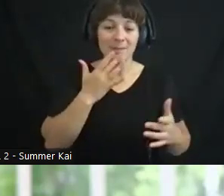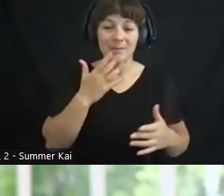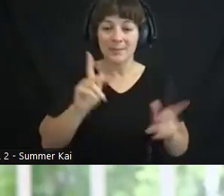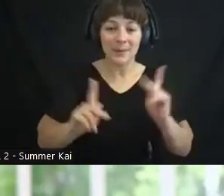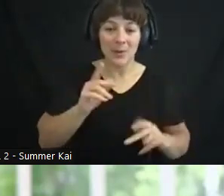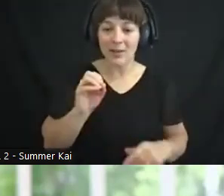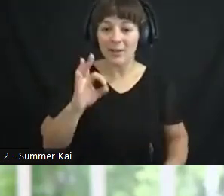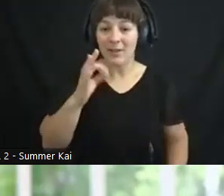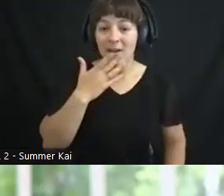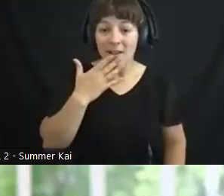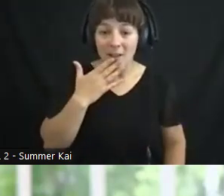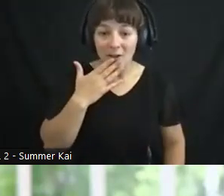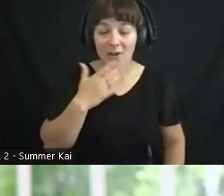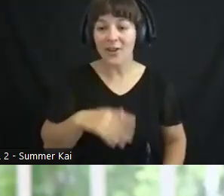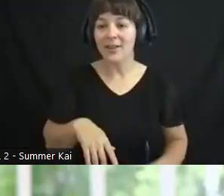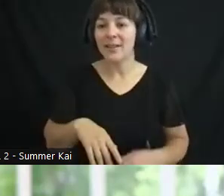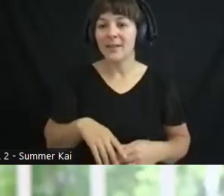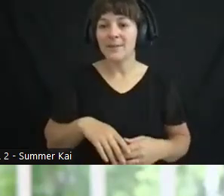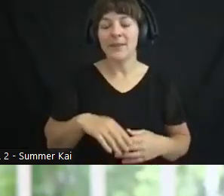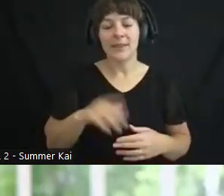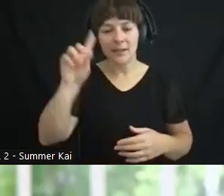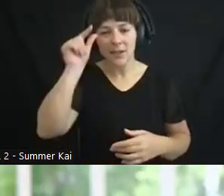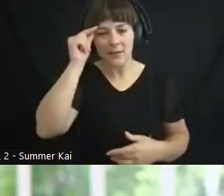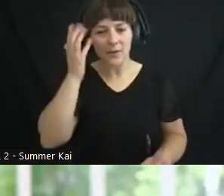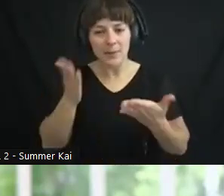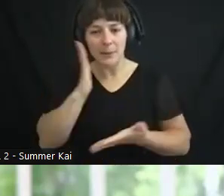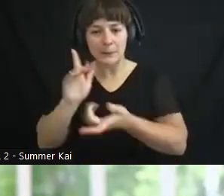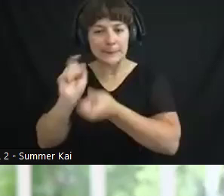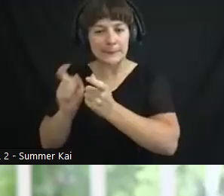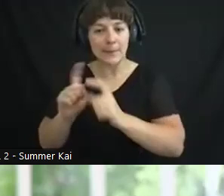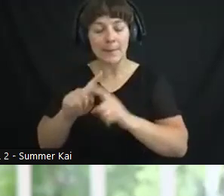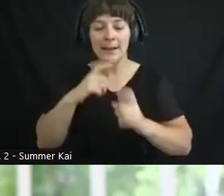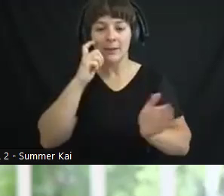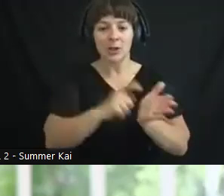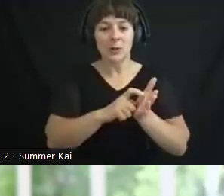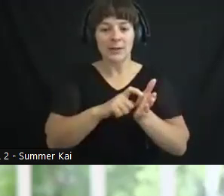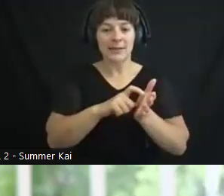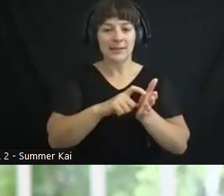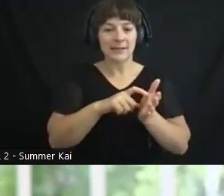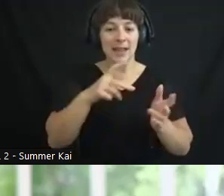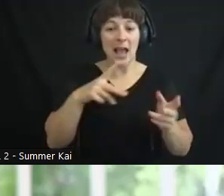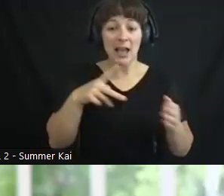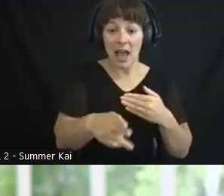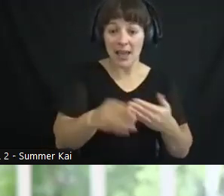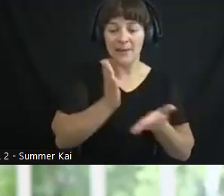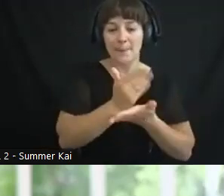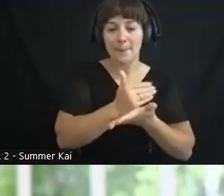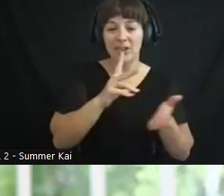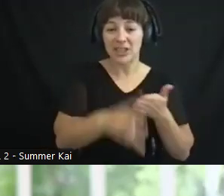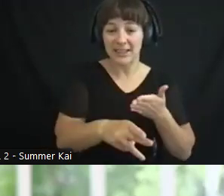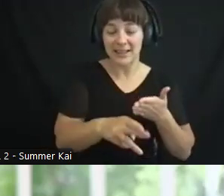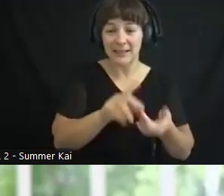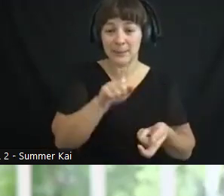in the governor's may revise. One particular cut that just felt particularly ugly to